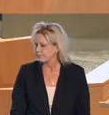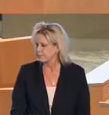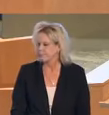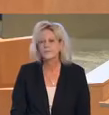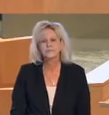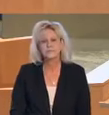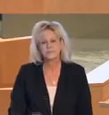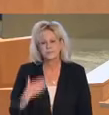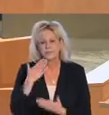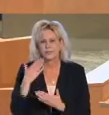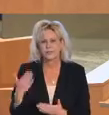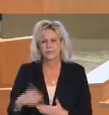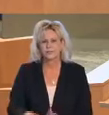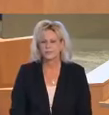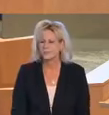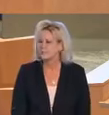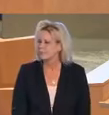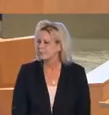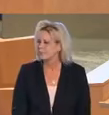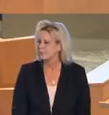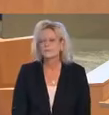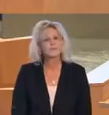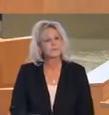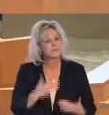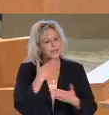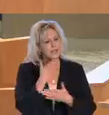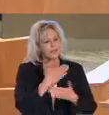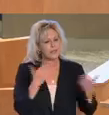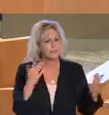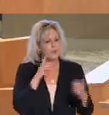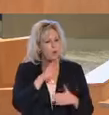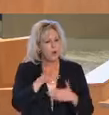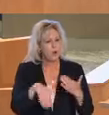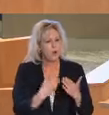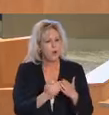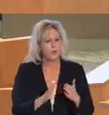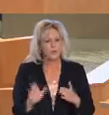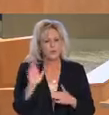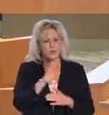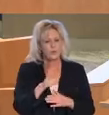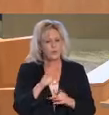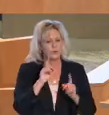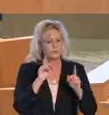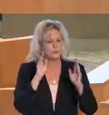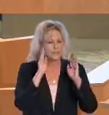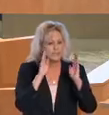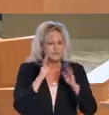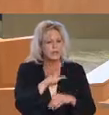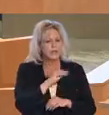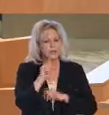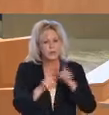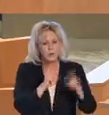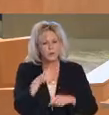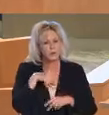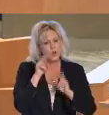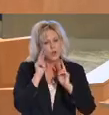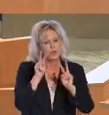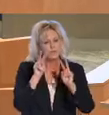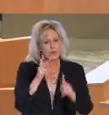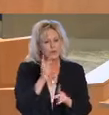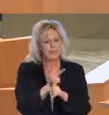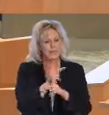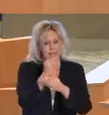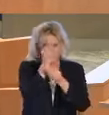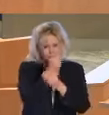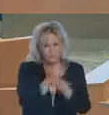Thank you, Corin. Thank you very much for all your attendance and questions, and we look forward to keeping you informed.